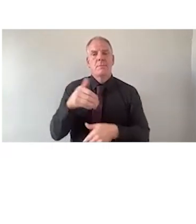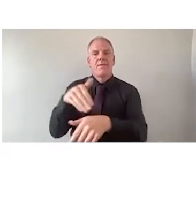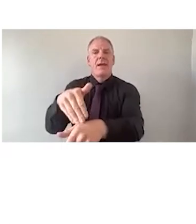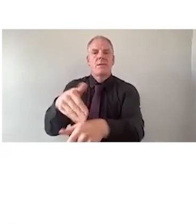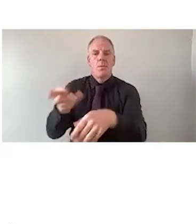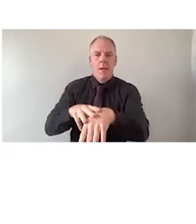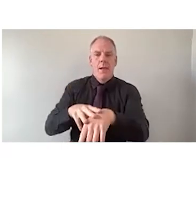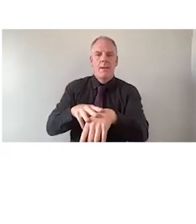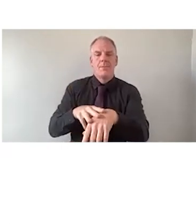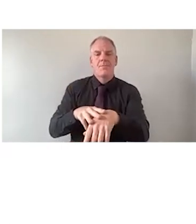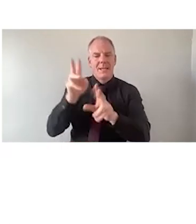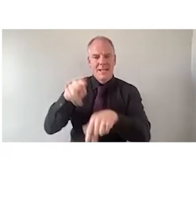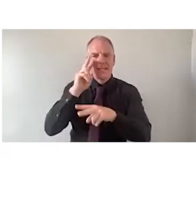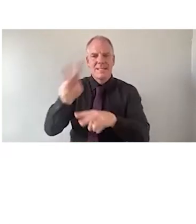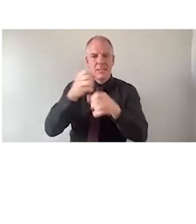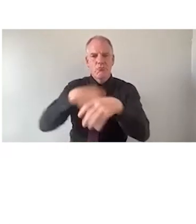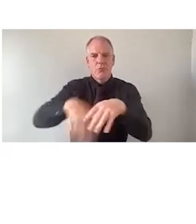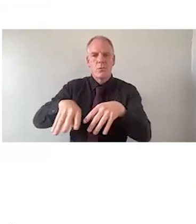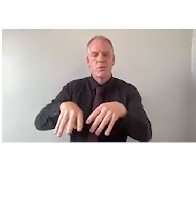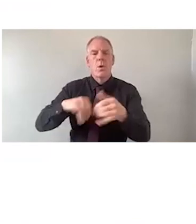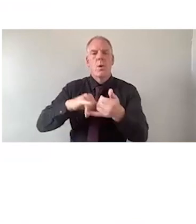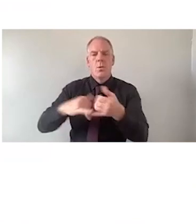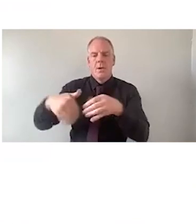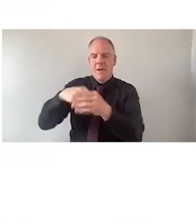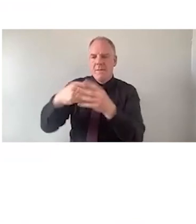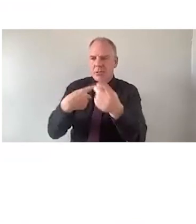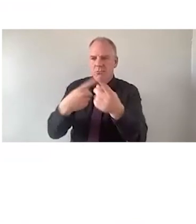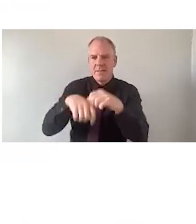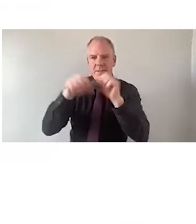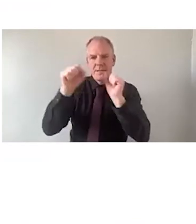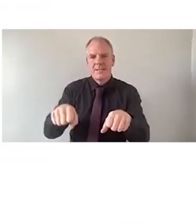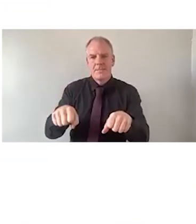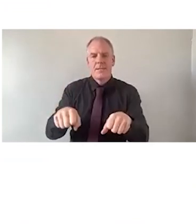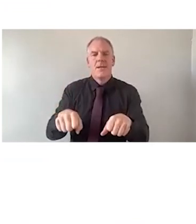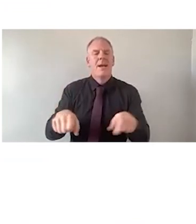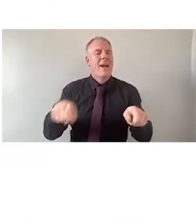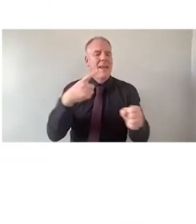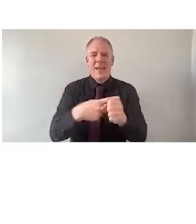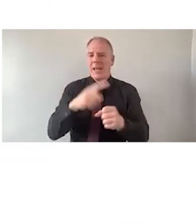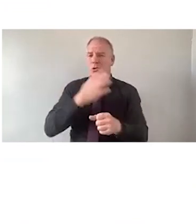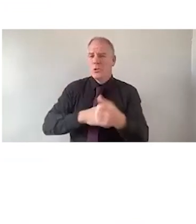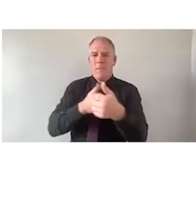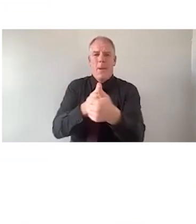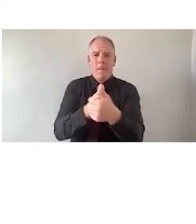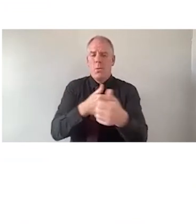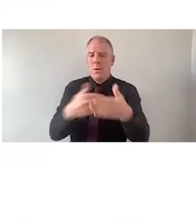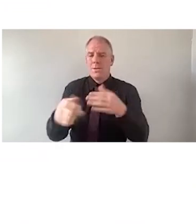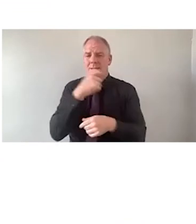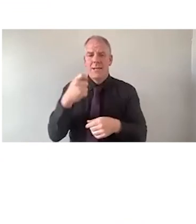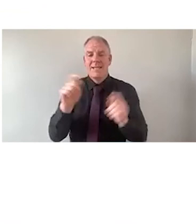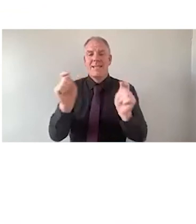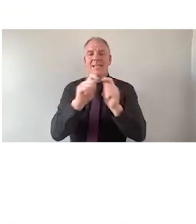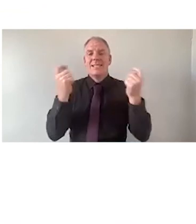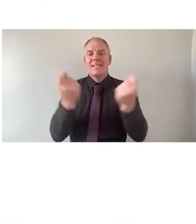an impact and will then be seen on the ground for people in interacting with the system. And then just to reiterate again, you know,